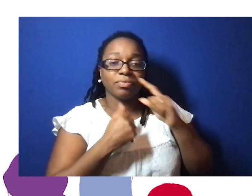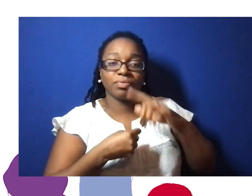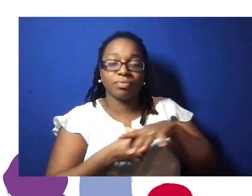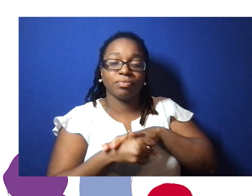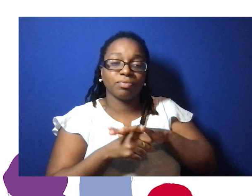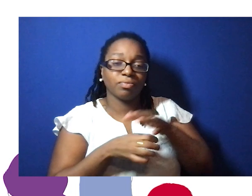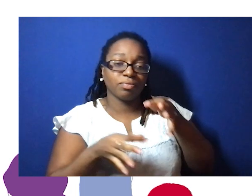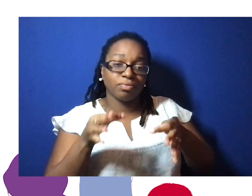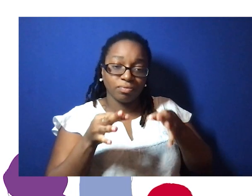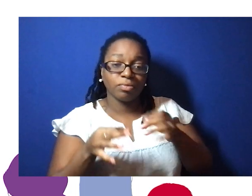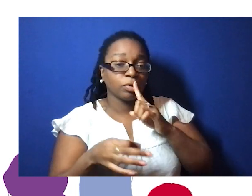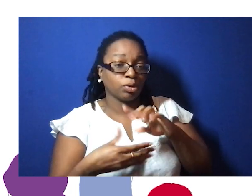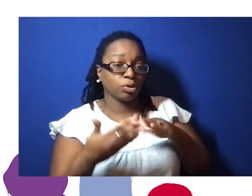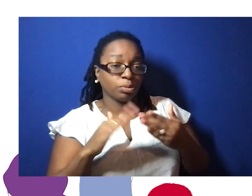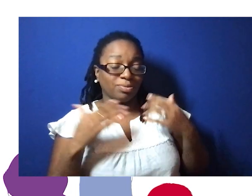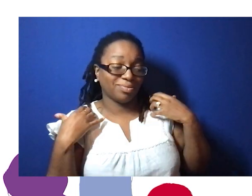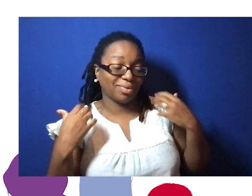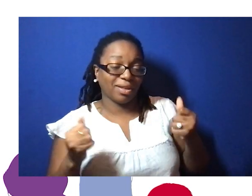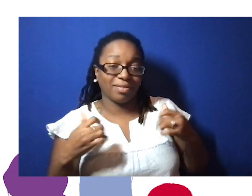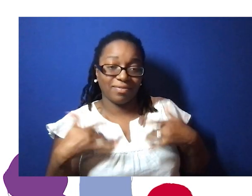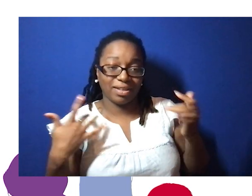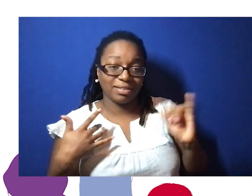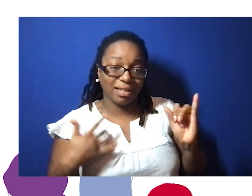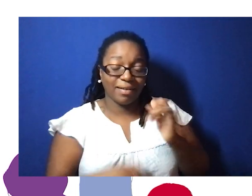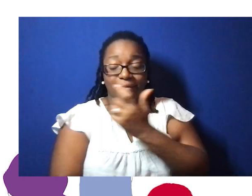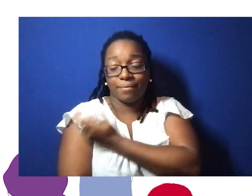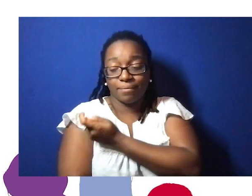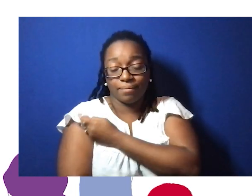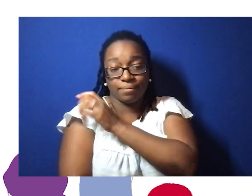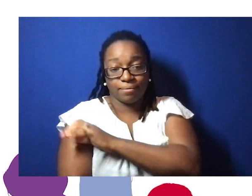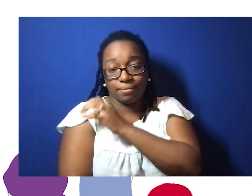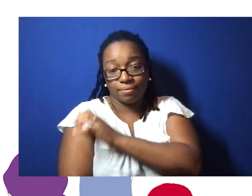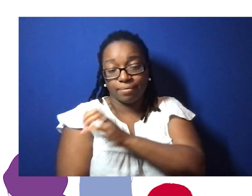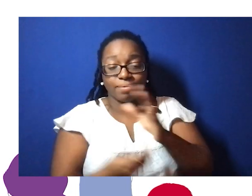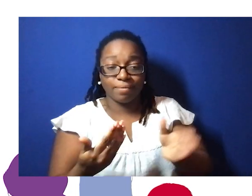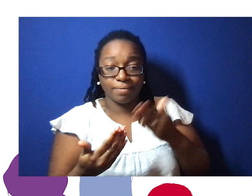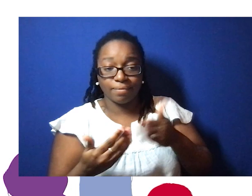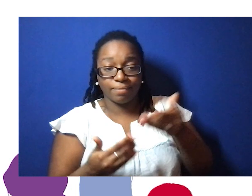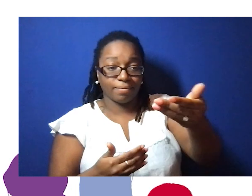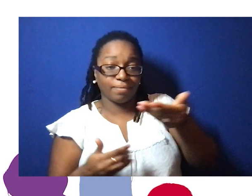local jurisdictions in making community health events, like vaccination clinics,